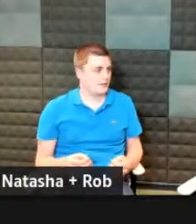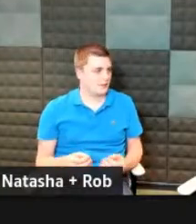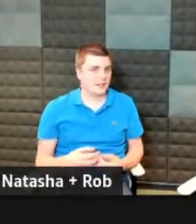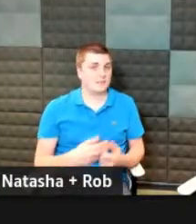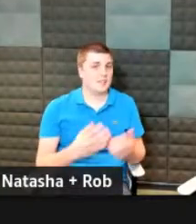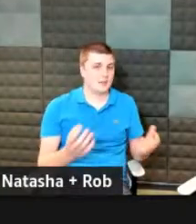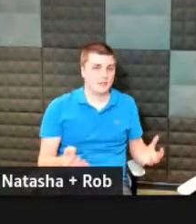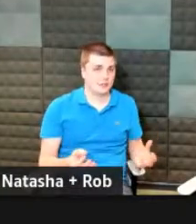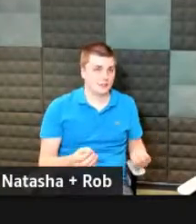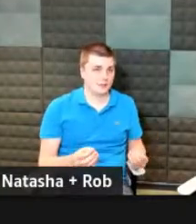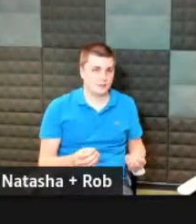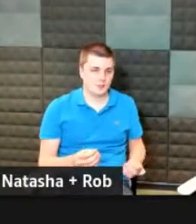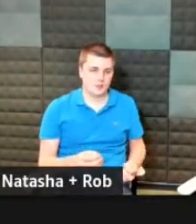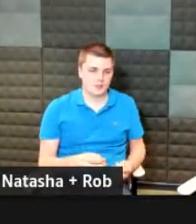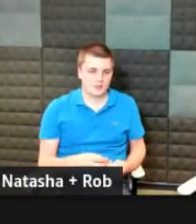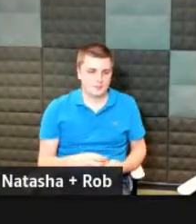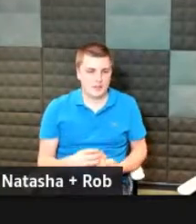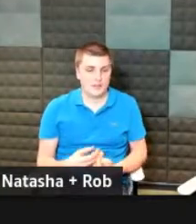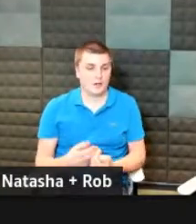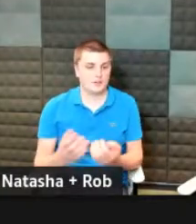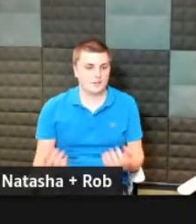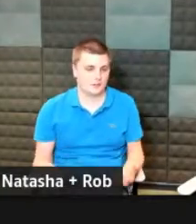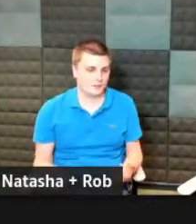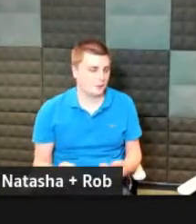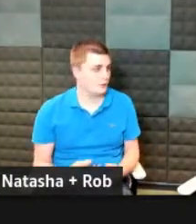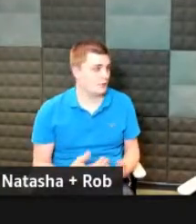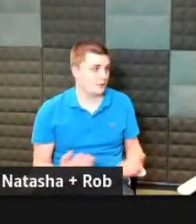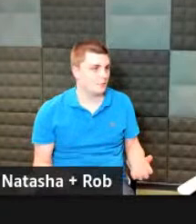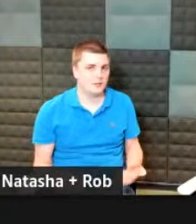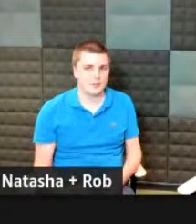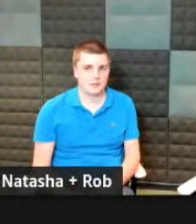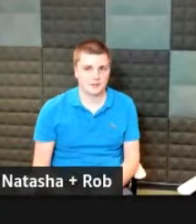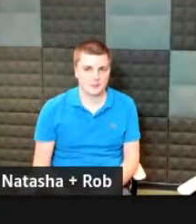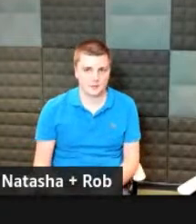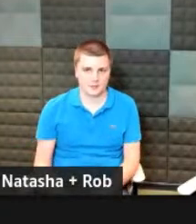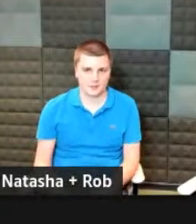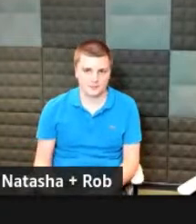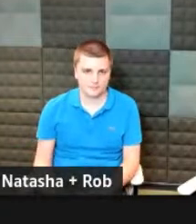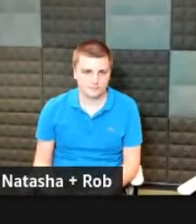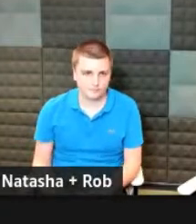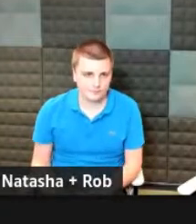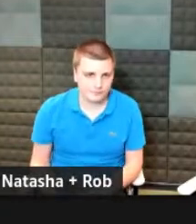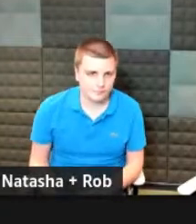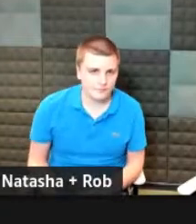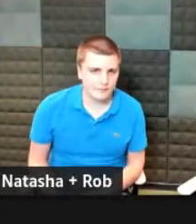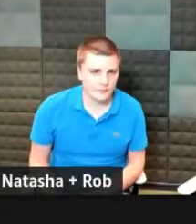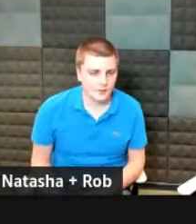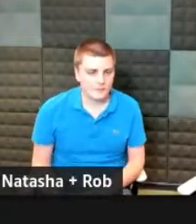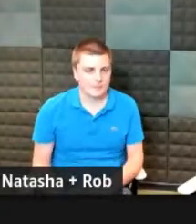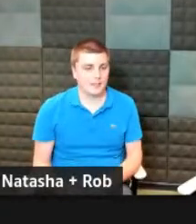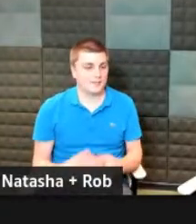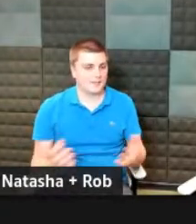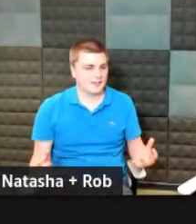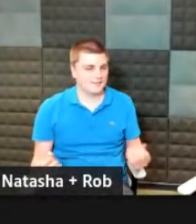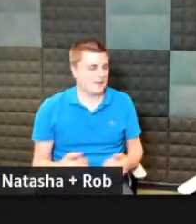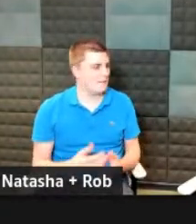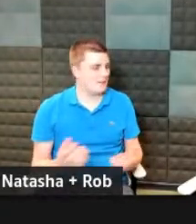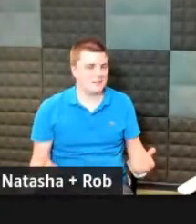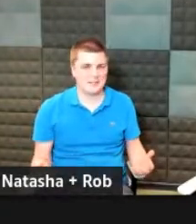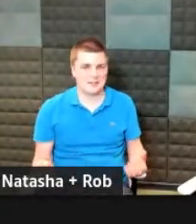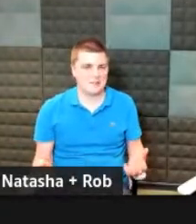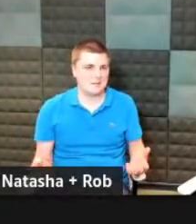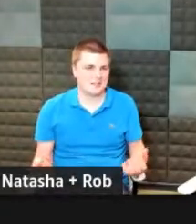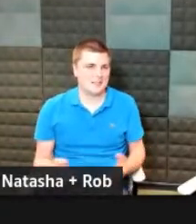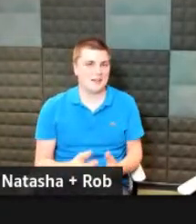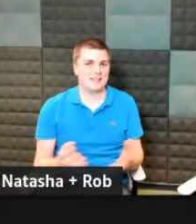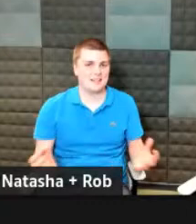be things like availability zones, maybe hosts or different compute purchase options. If you don't, maybe when you scale